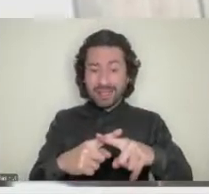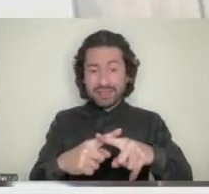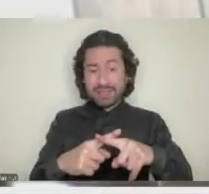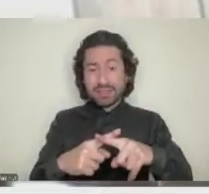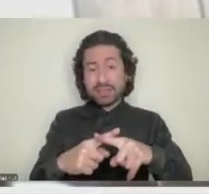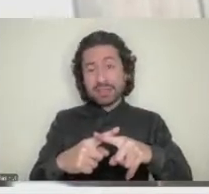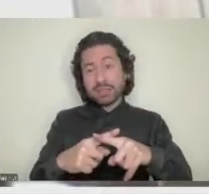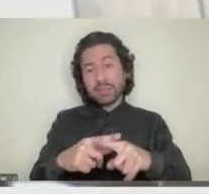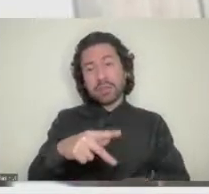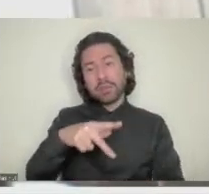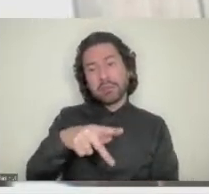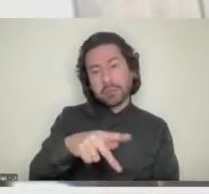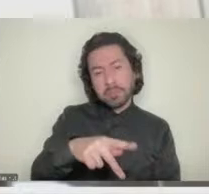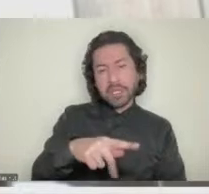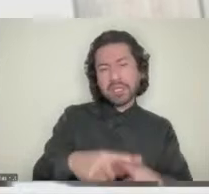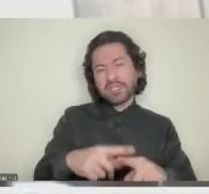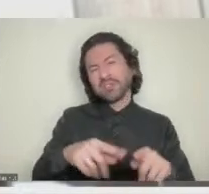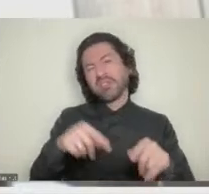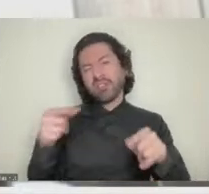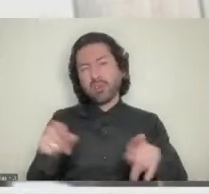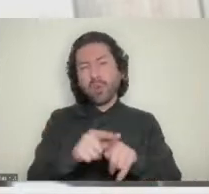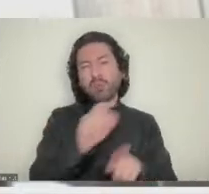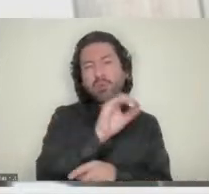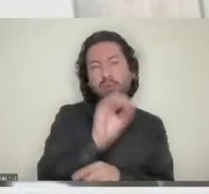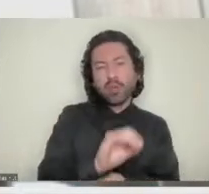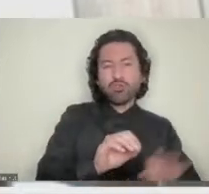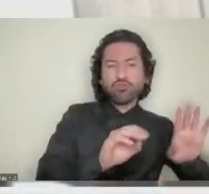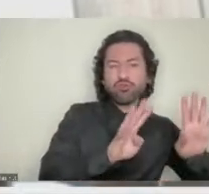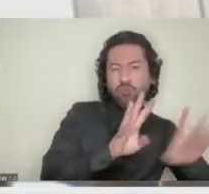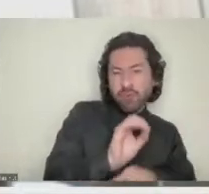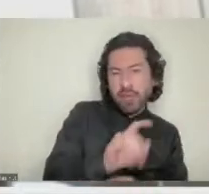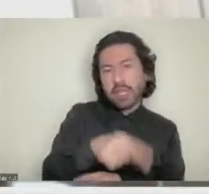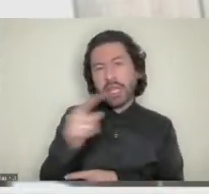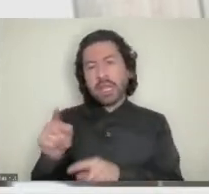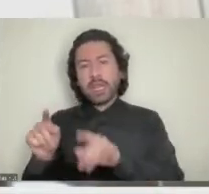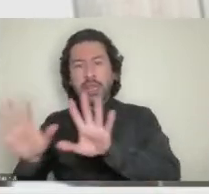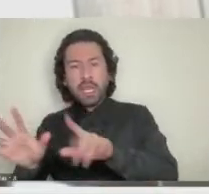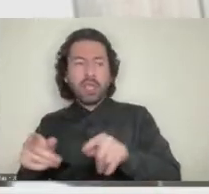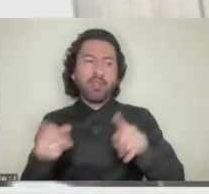this ratio of px to py, the 90